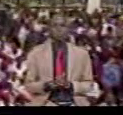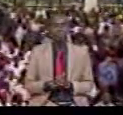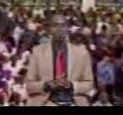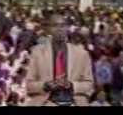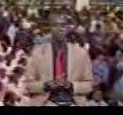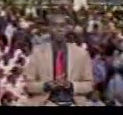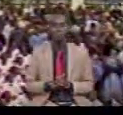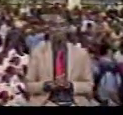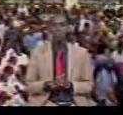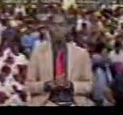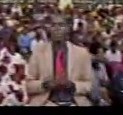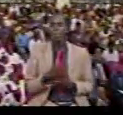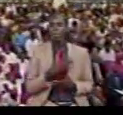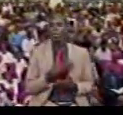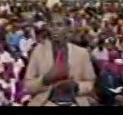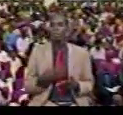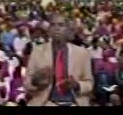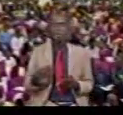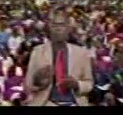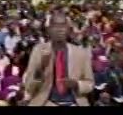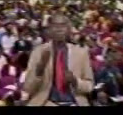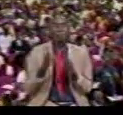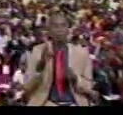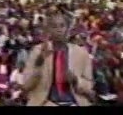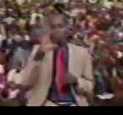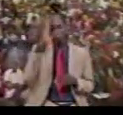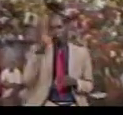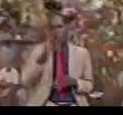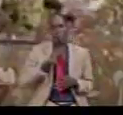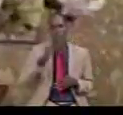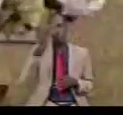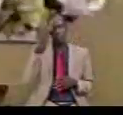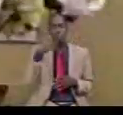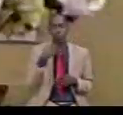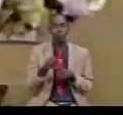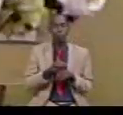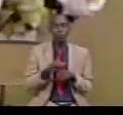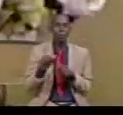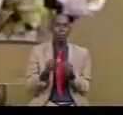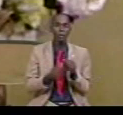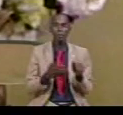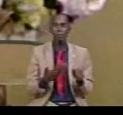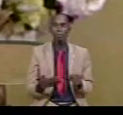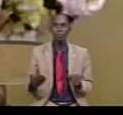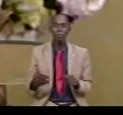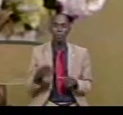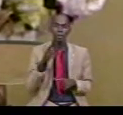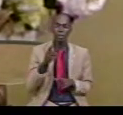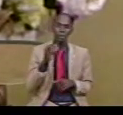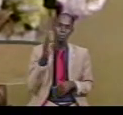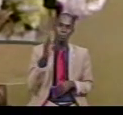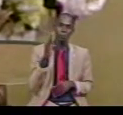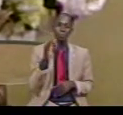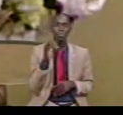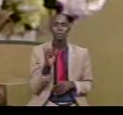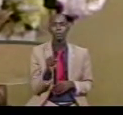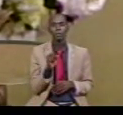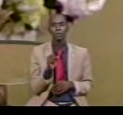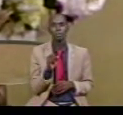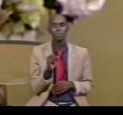And he is one man that I know who practices everything he preaches.